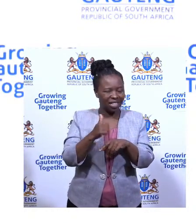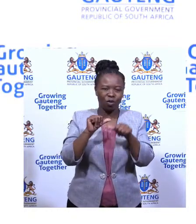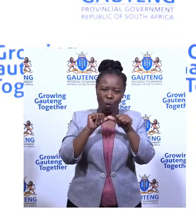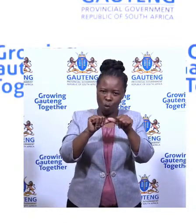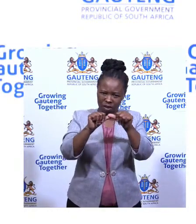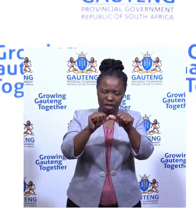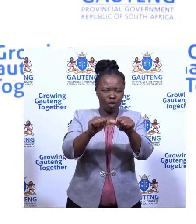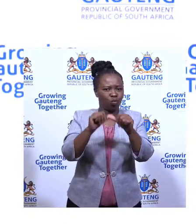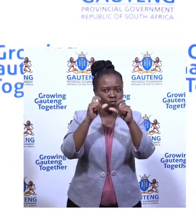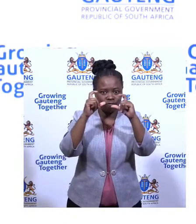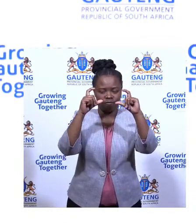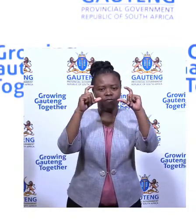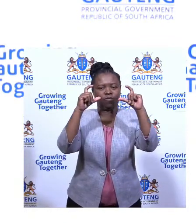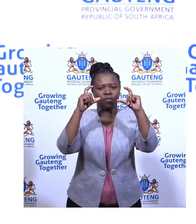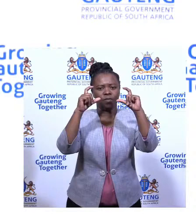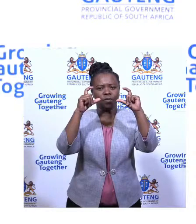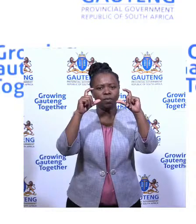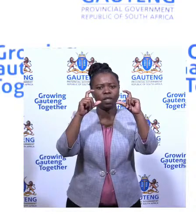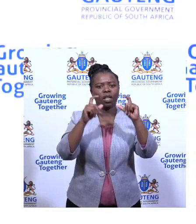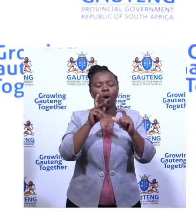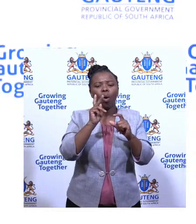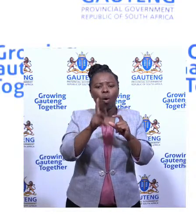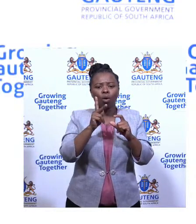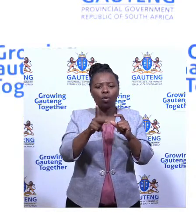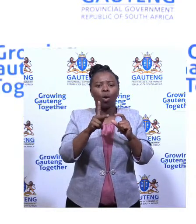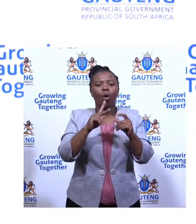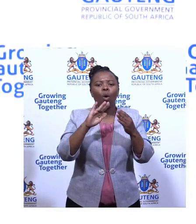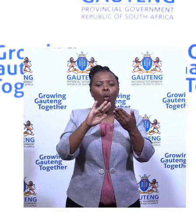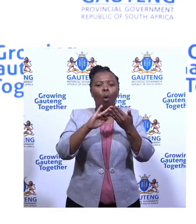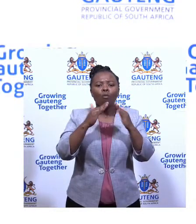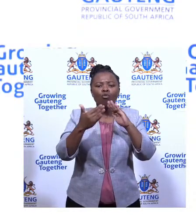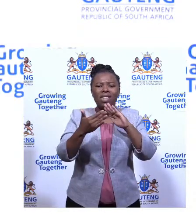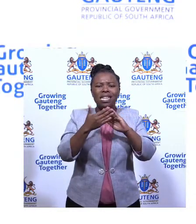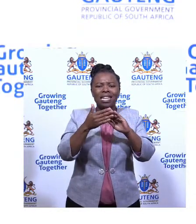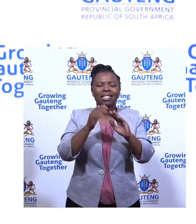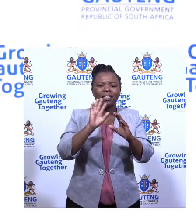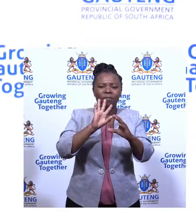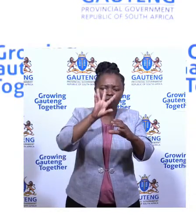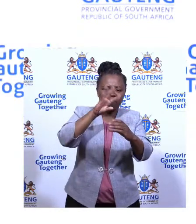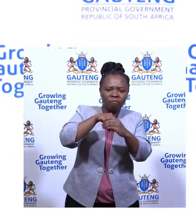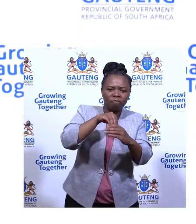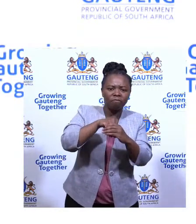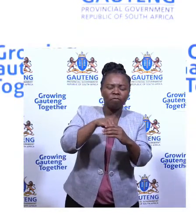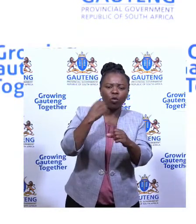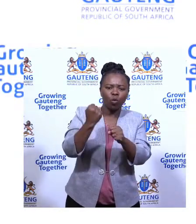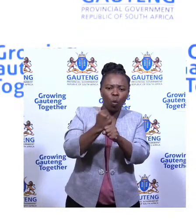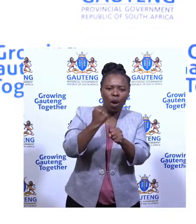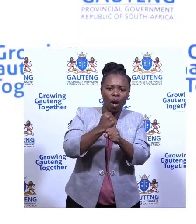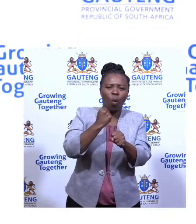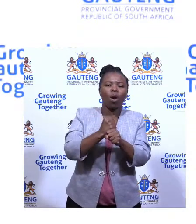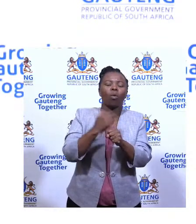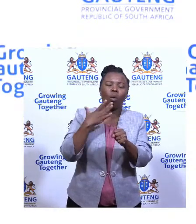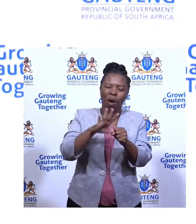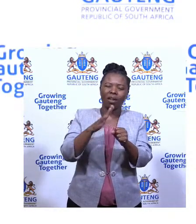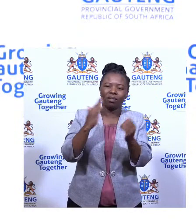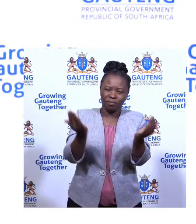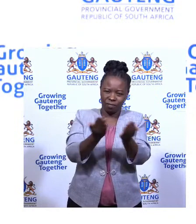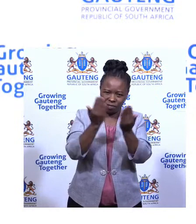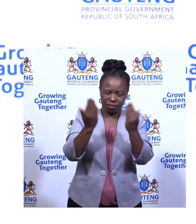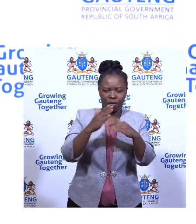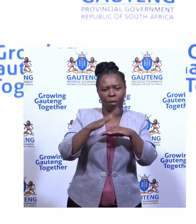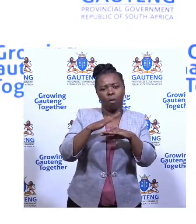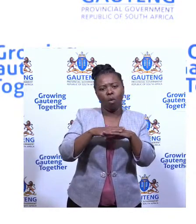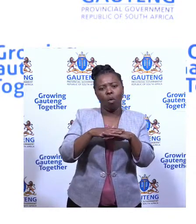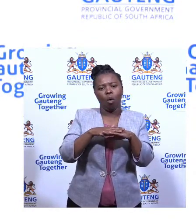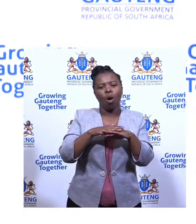and we want to increase the level of community mobilization and community activity between the health workers,